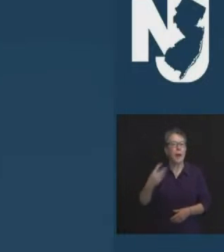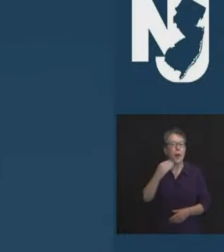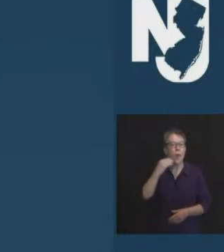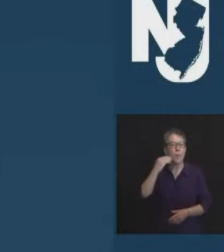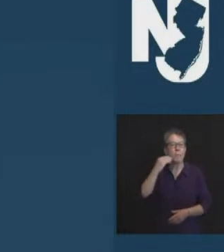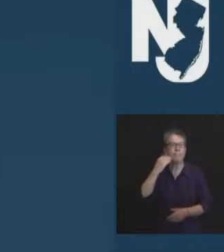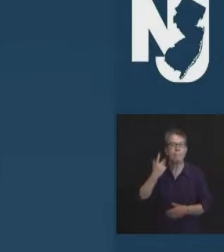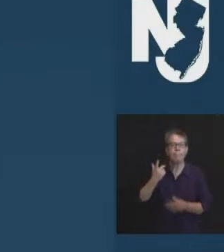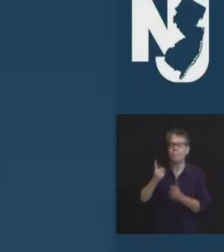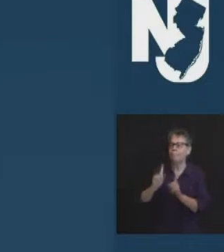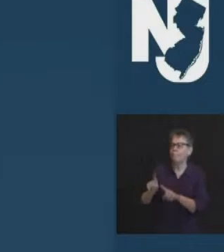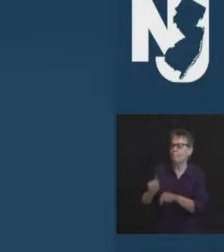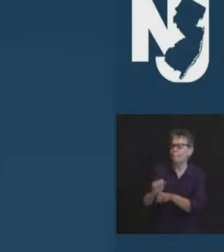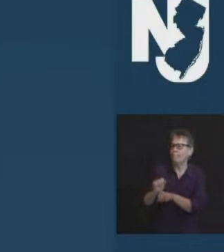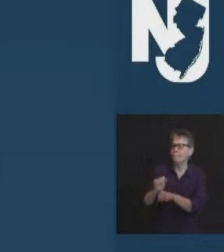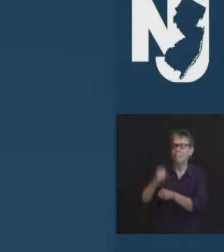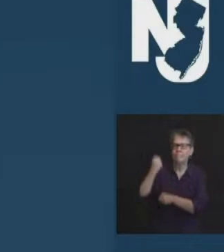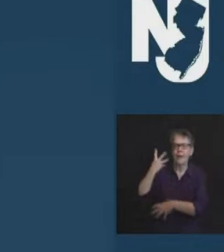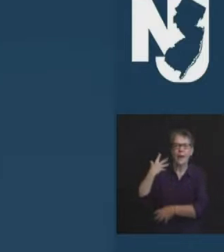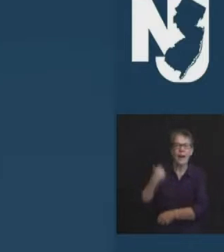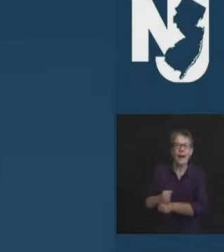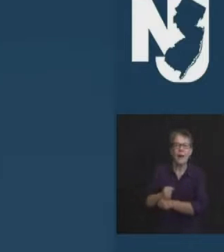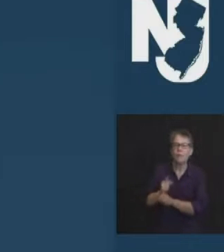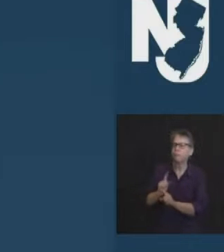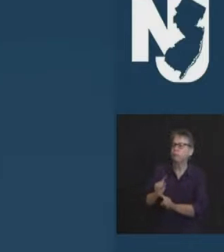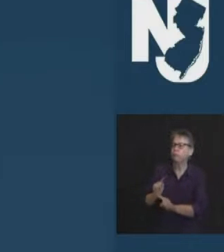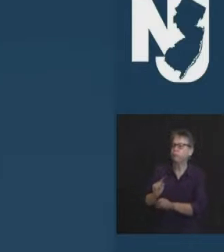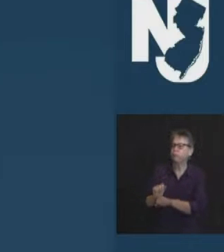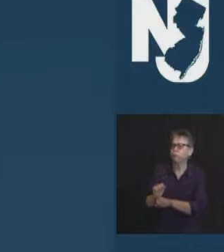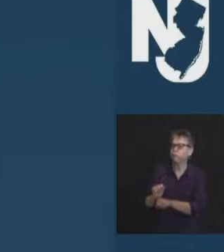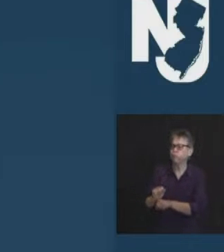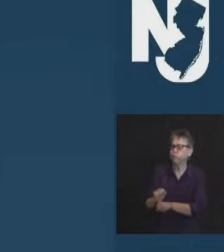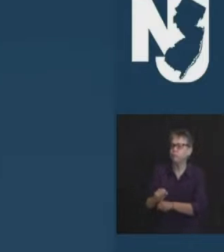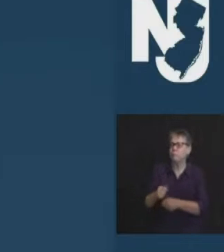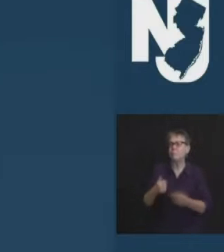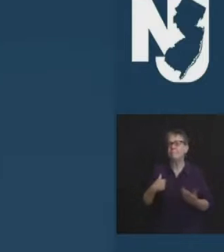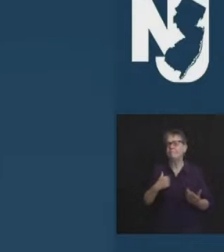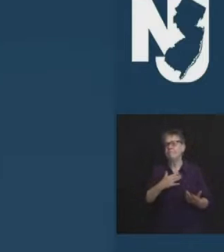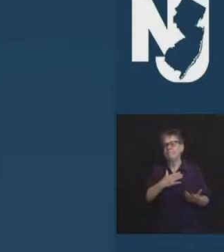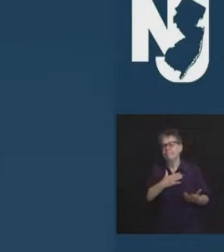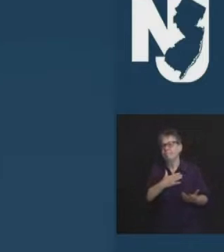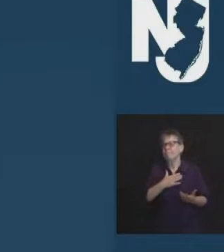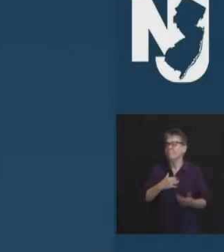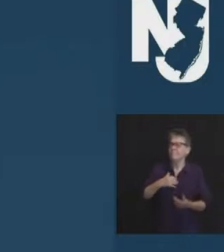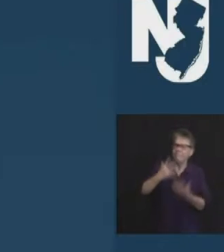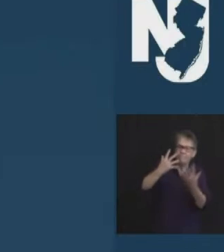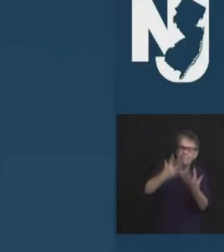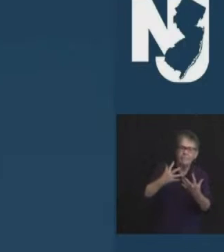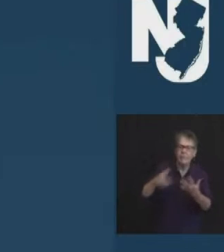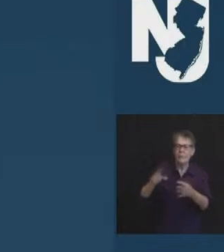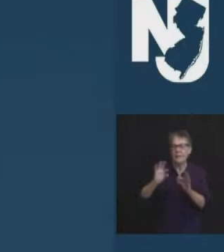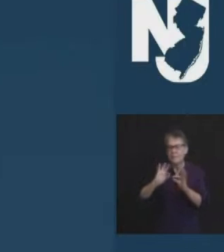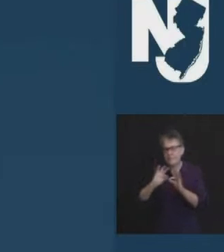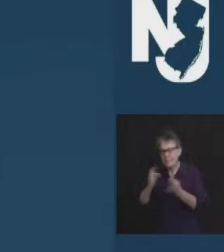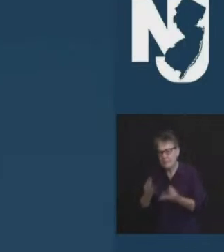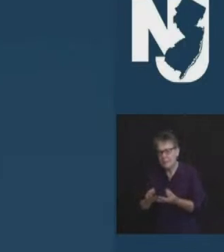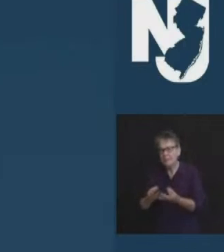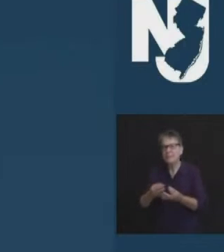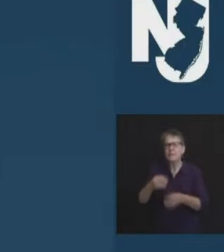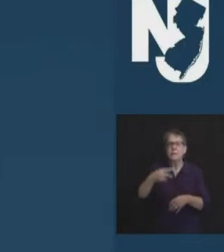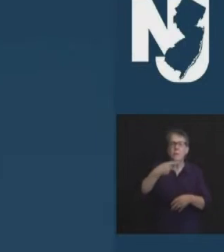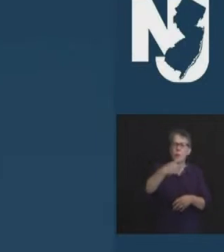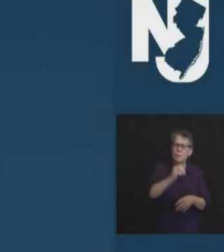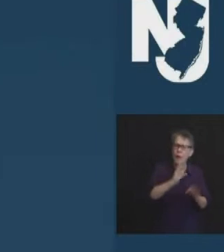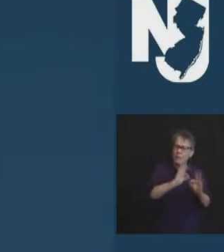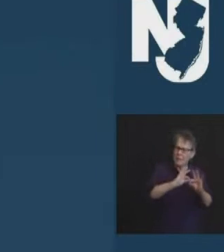at the Robbinsville post office. We know everyone will remember him with warm hearts and smiles that will once again come across faces